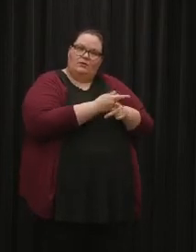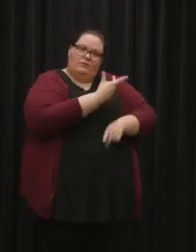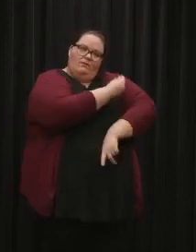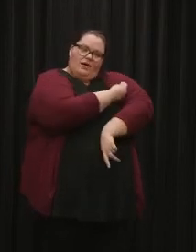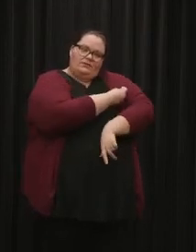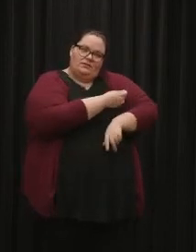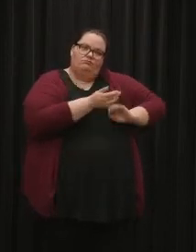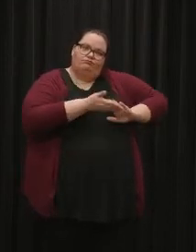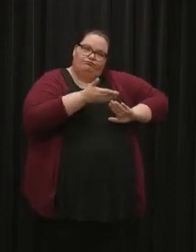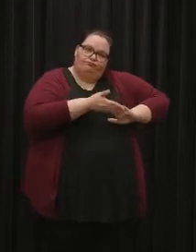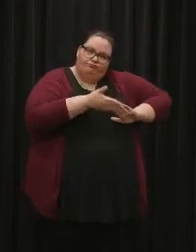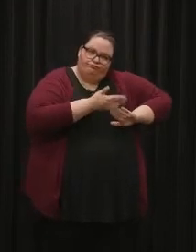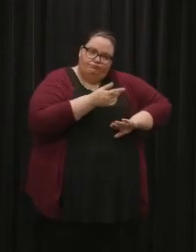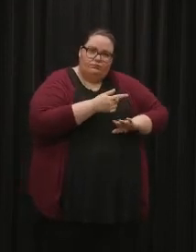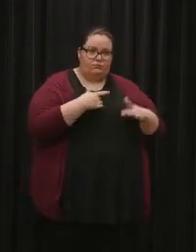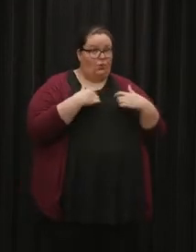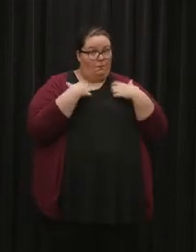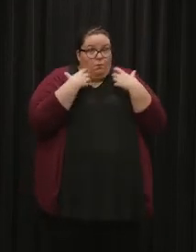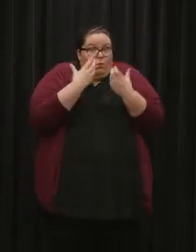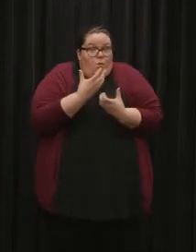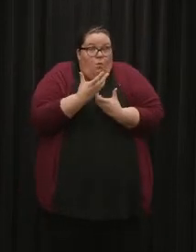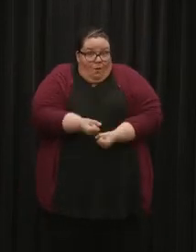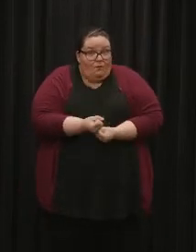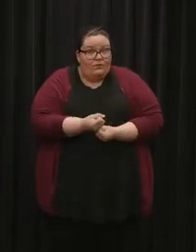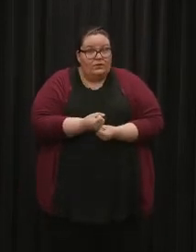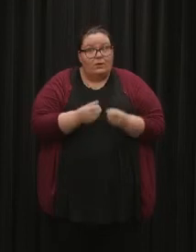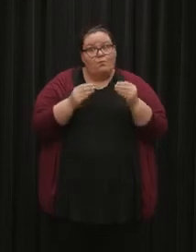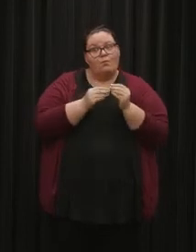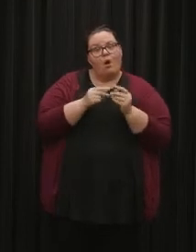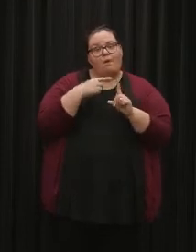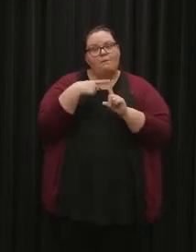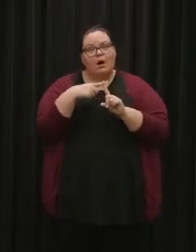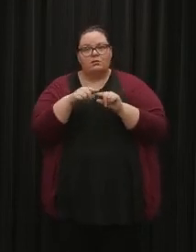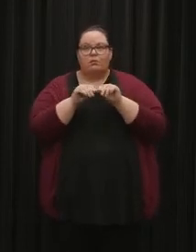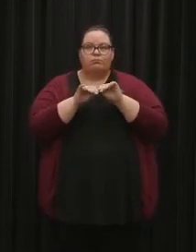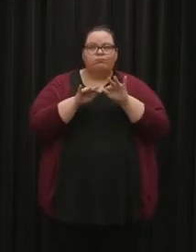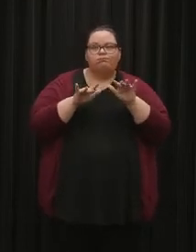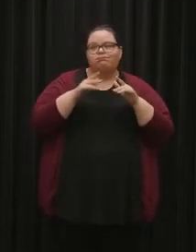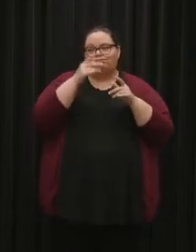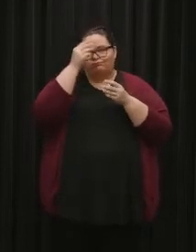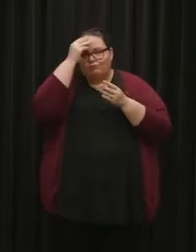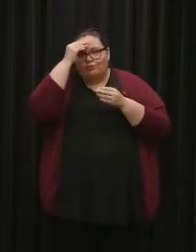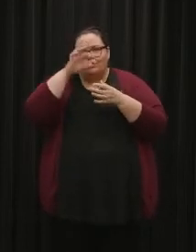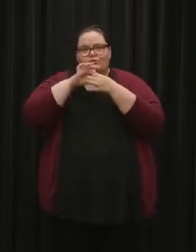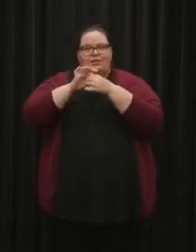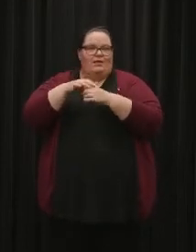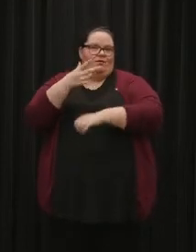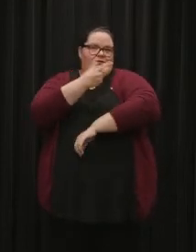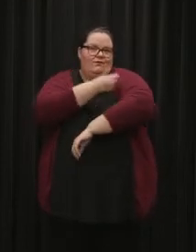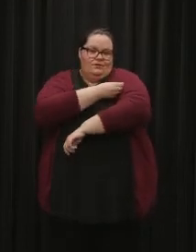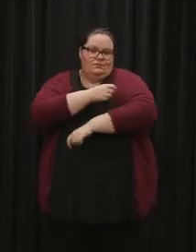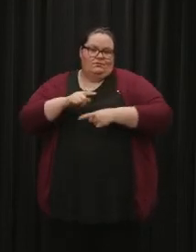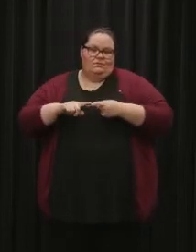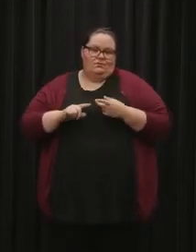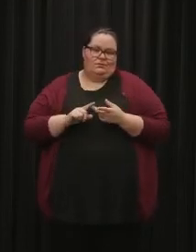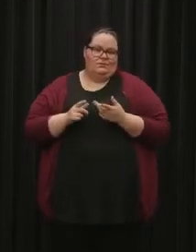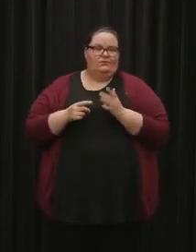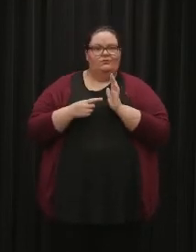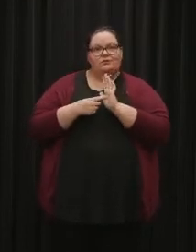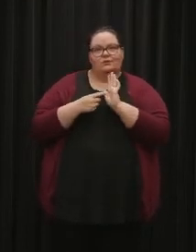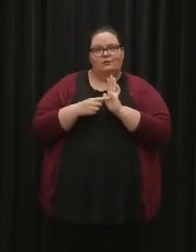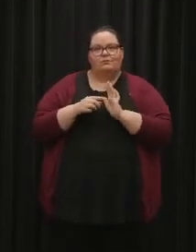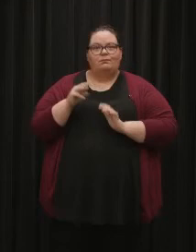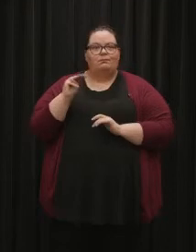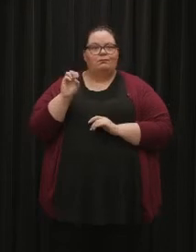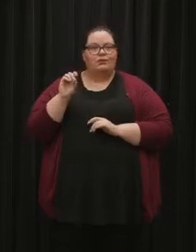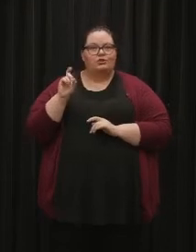vaccine. I am very confident we will continue to hear good news about additional vaccine, such as Moderna,